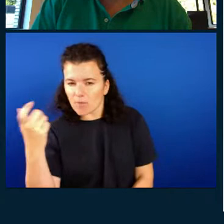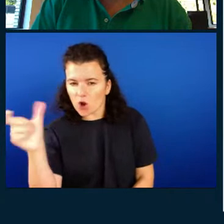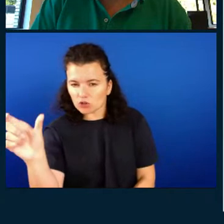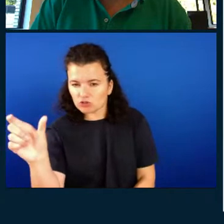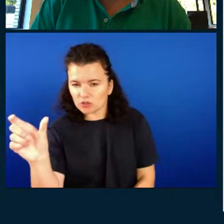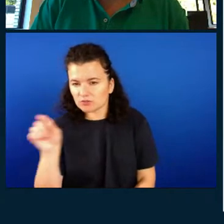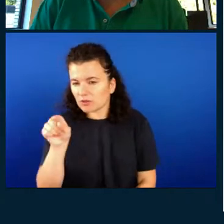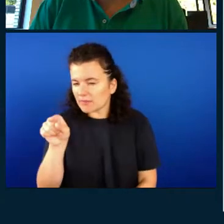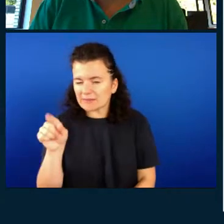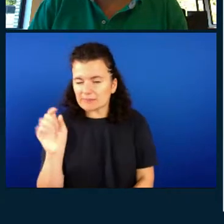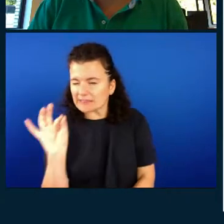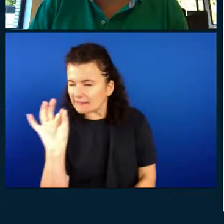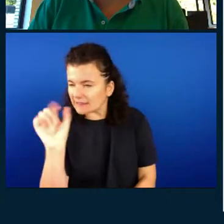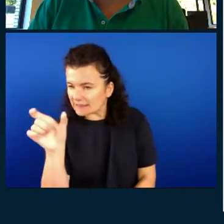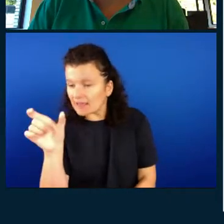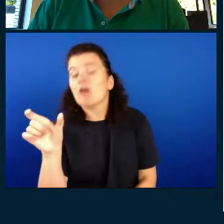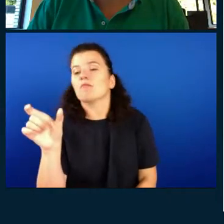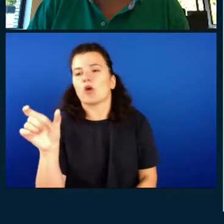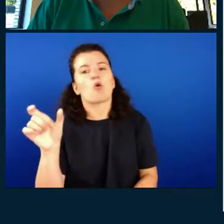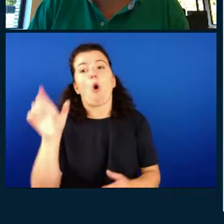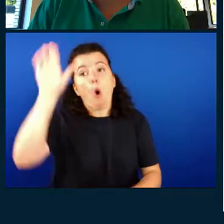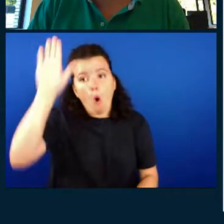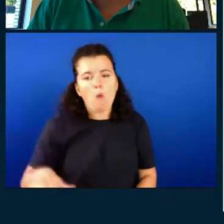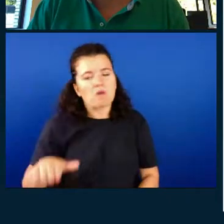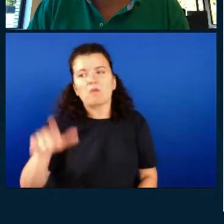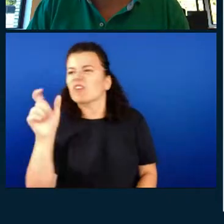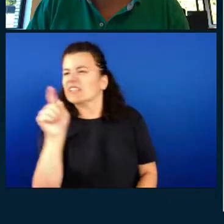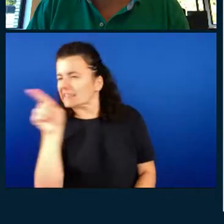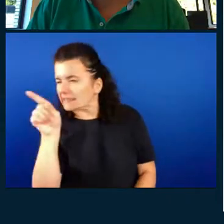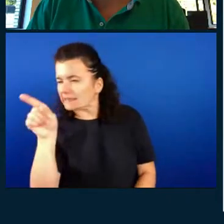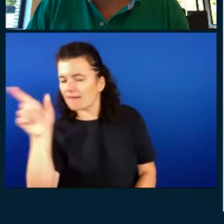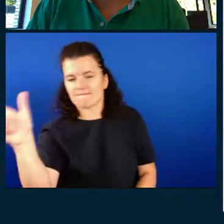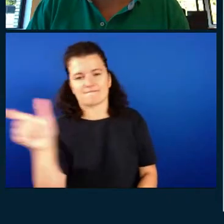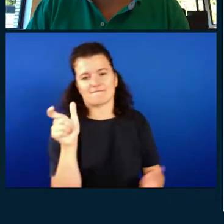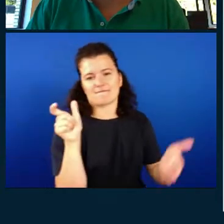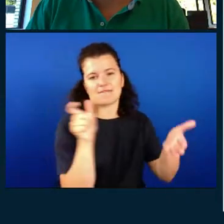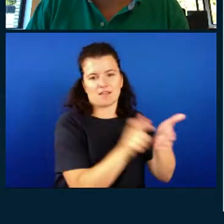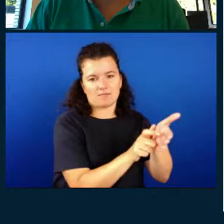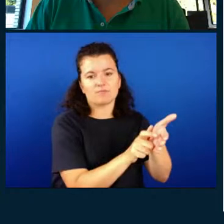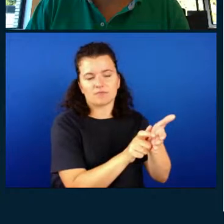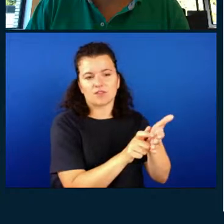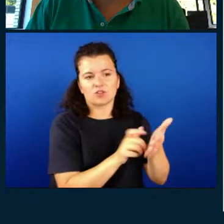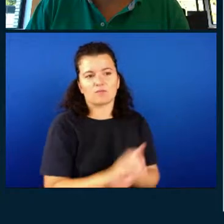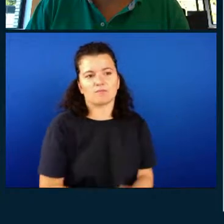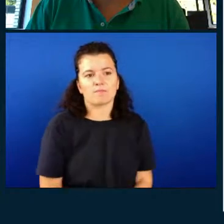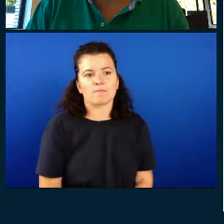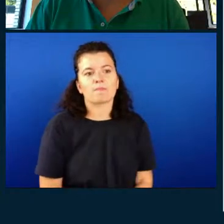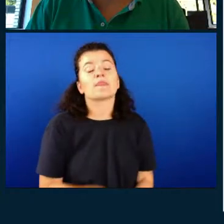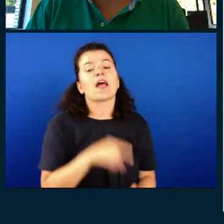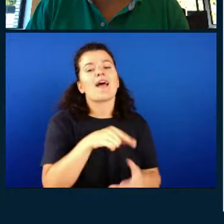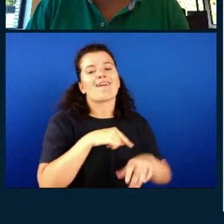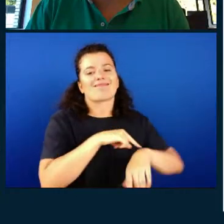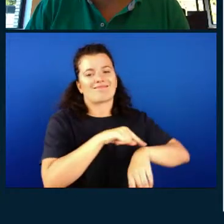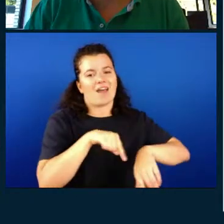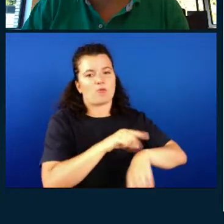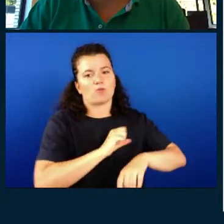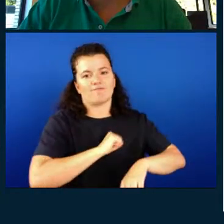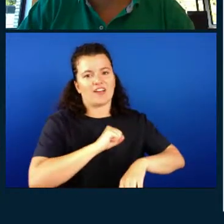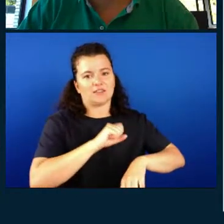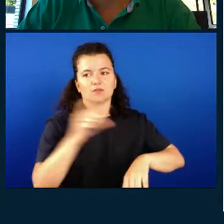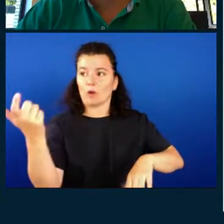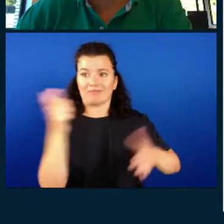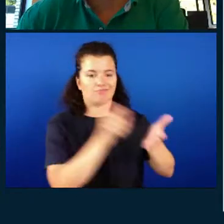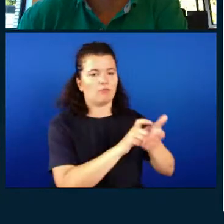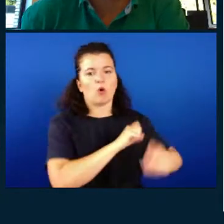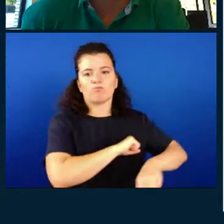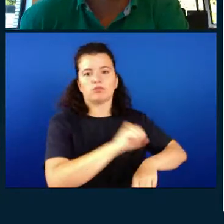you do not have to use them all. And that might make your load time a bit quicker. So this you can use